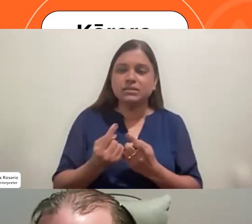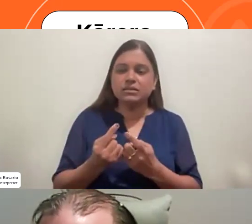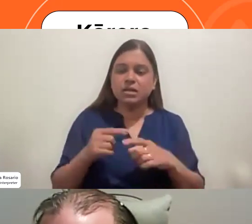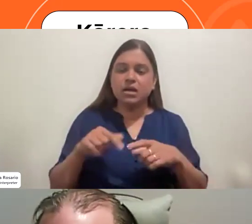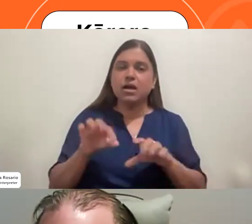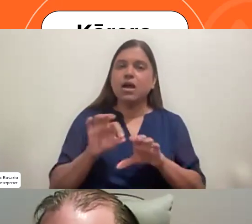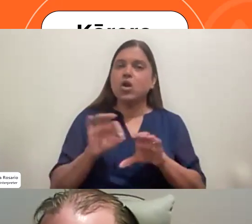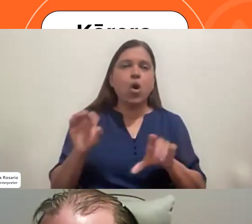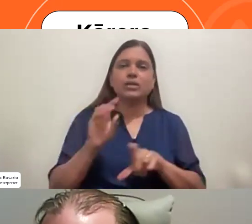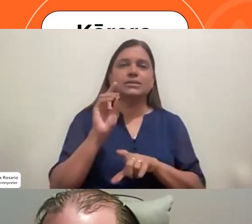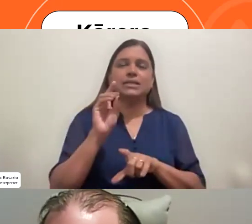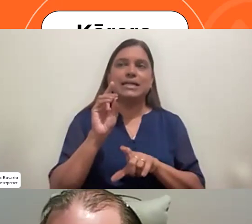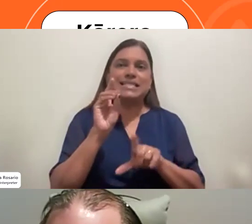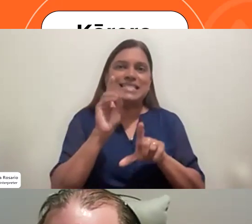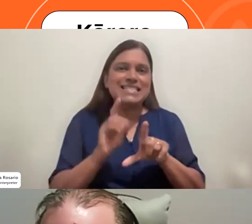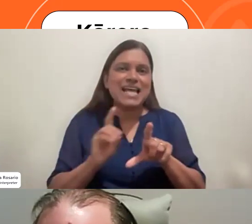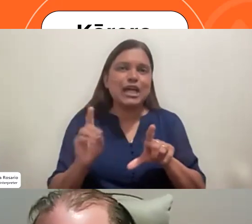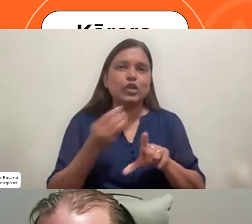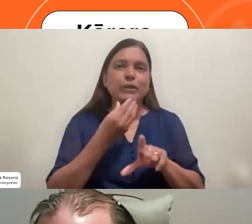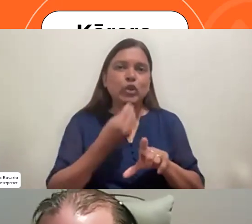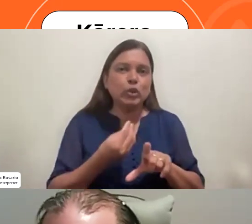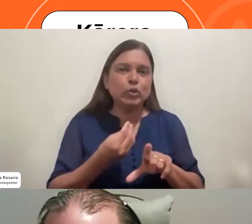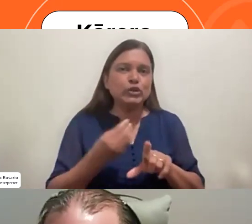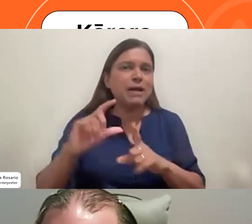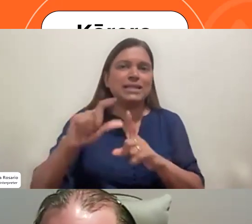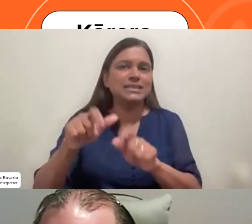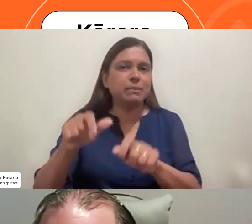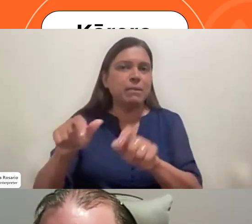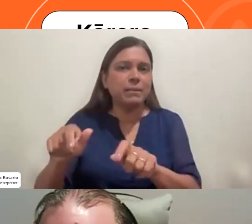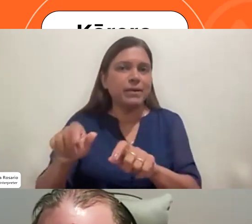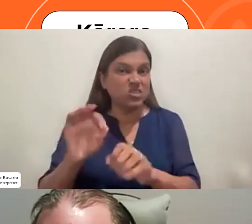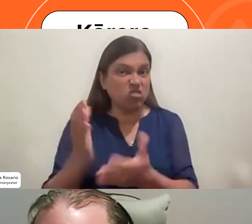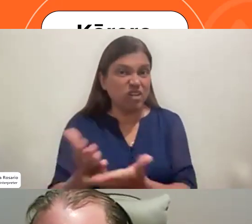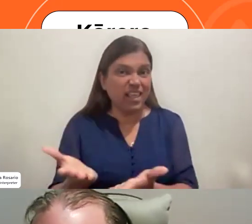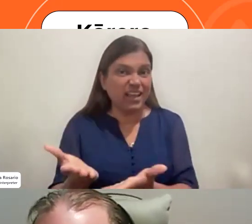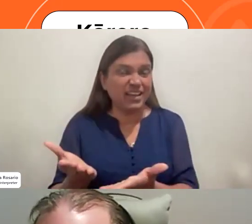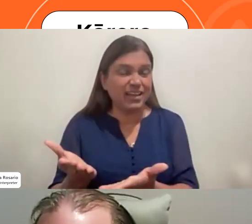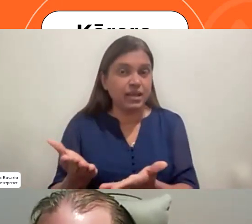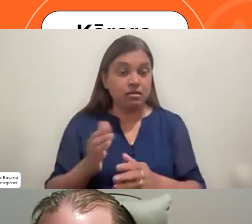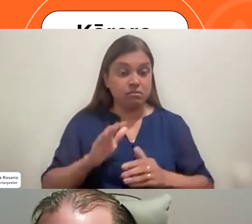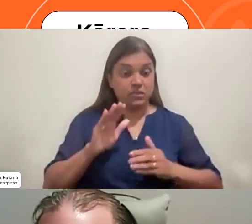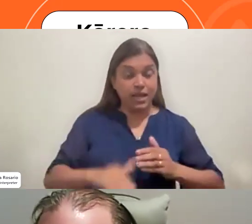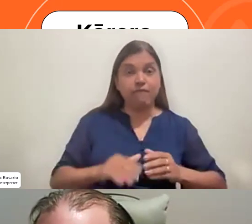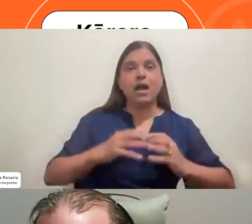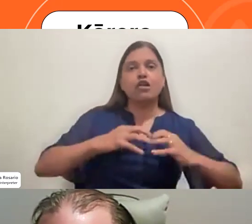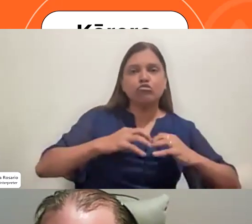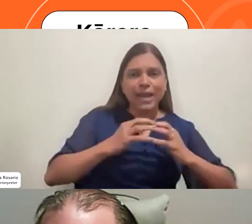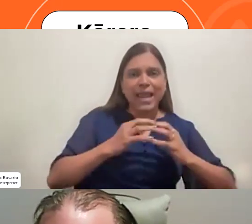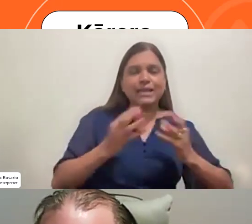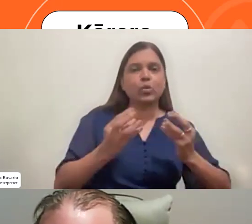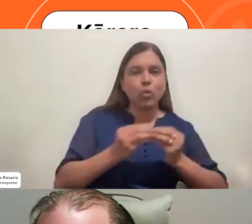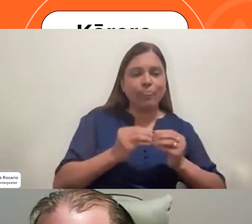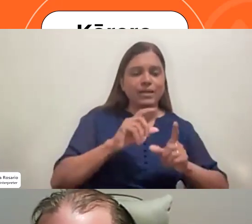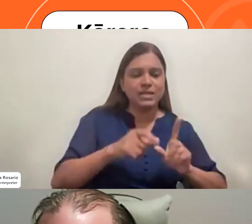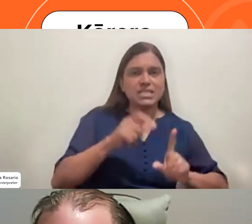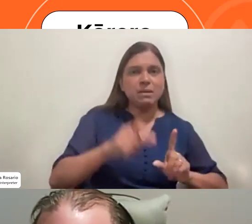designed to be used by disabled people. They were not designed with the disabled person in mind. So even though I can use